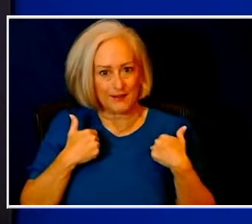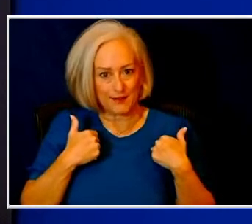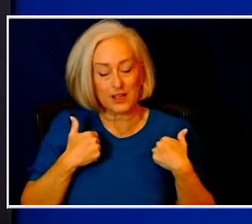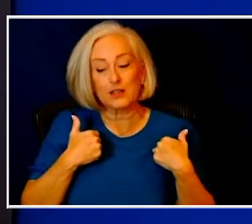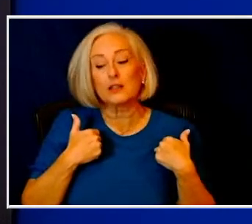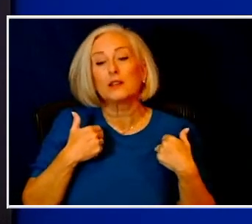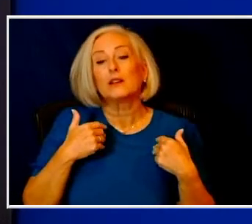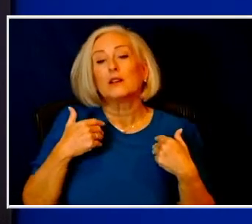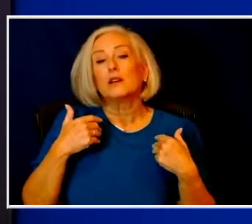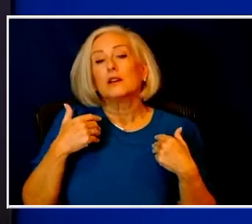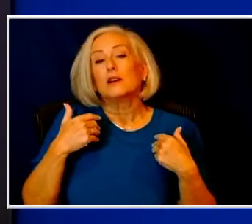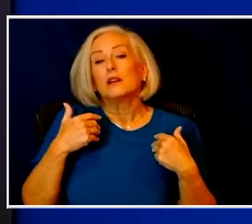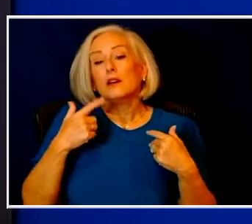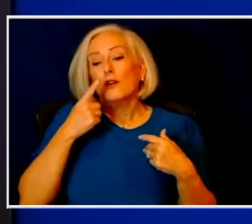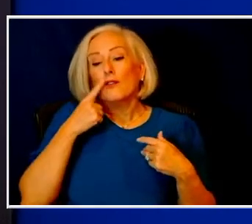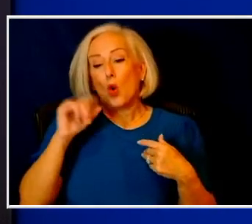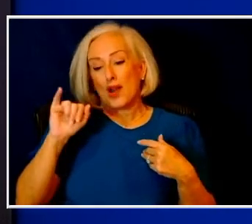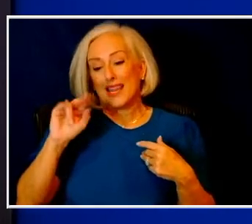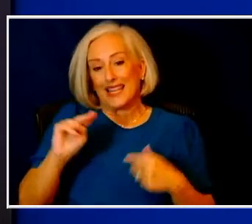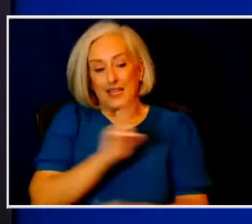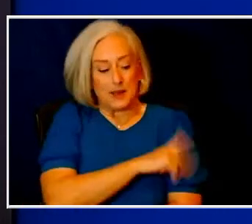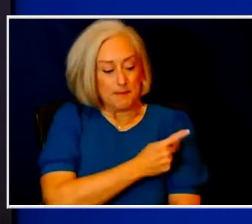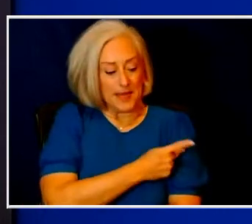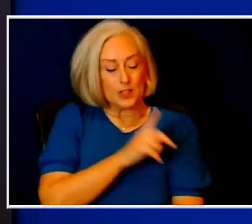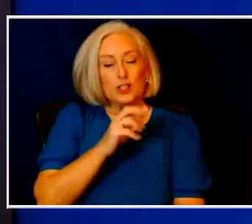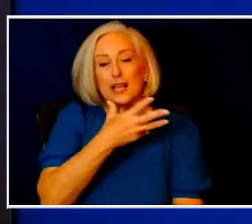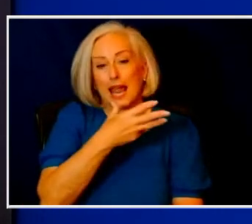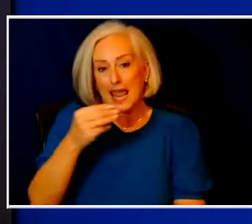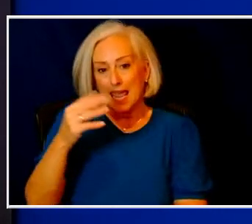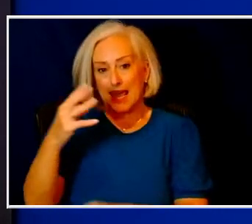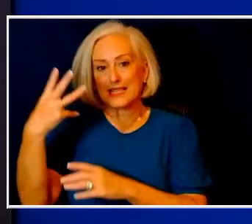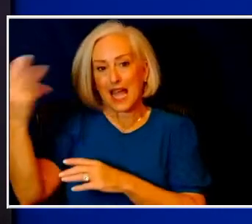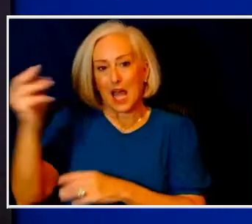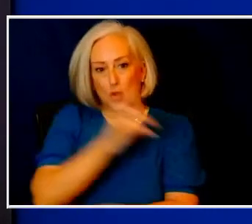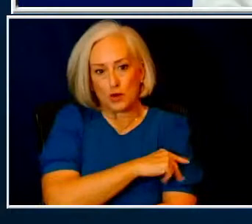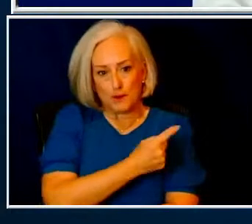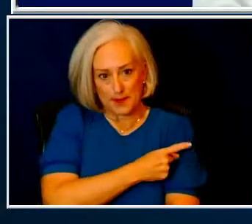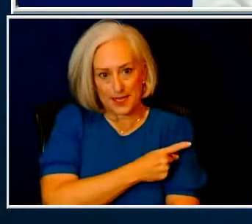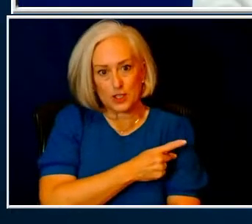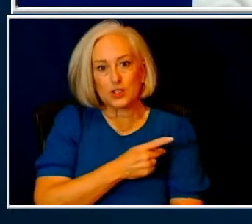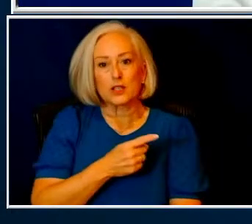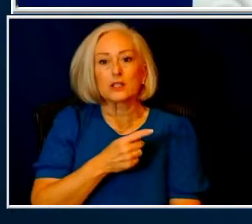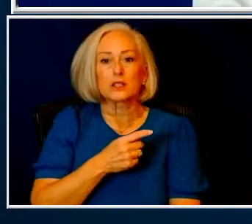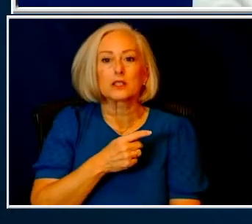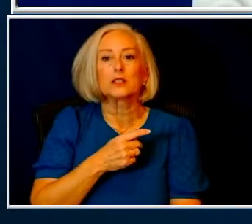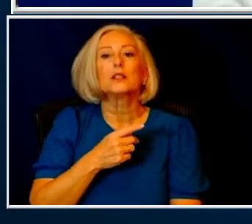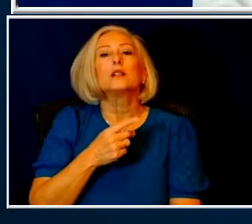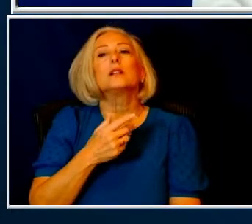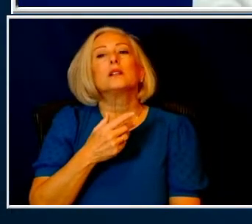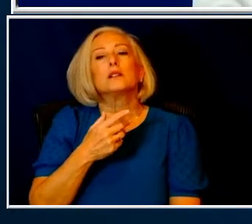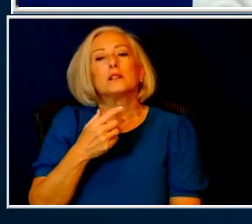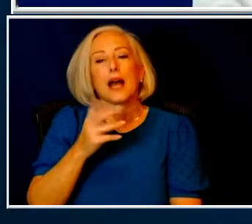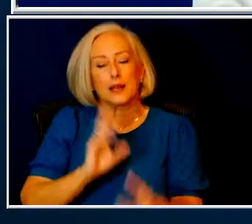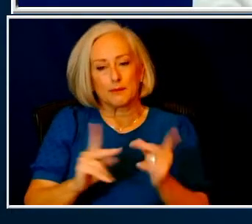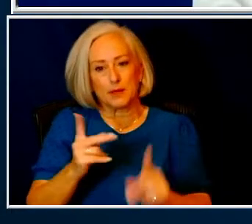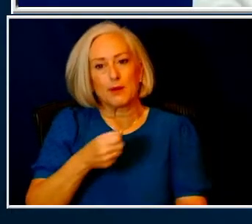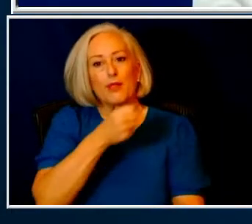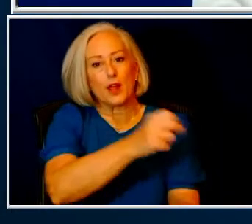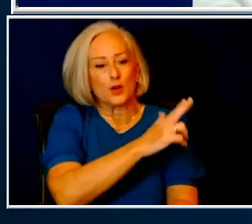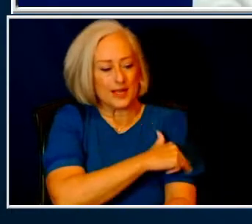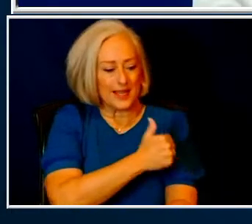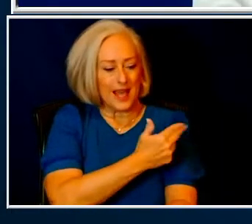the inpatient. But Steve, unfortunately, have seen an increase in the hospitalized cases for influenza as